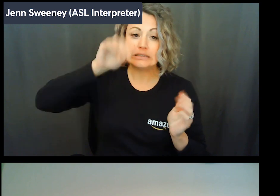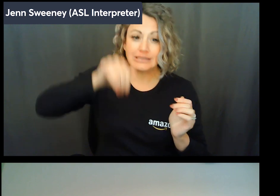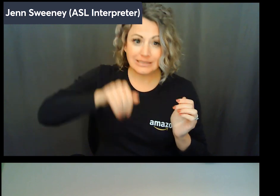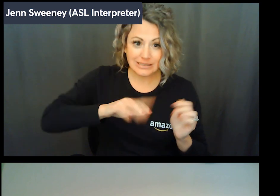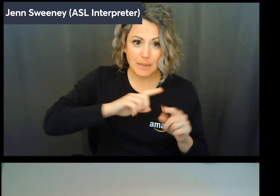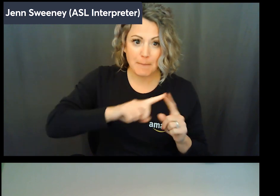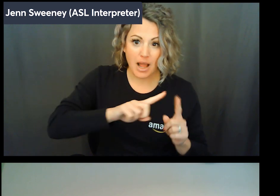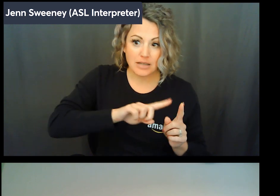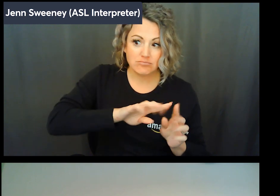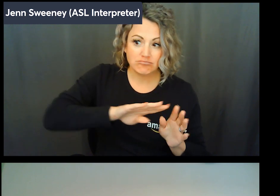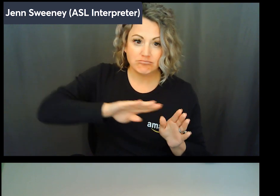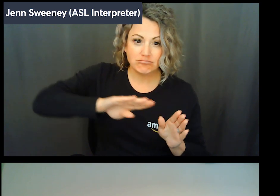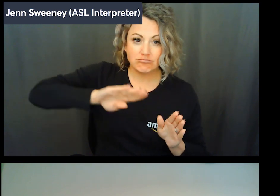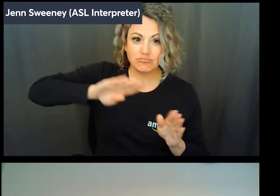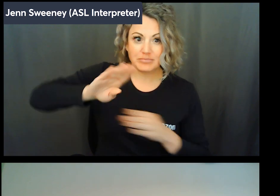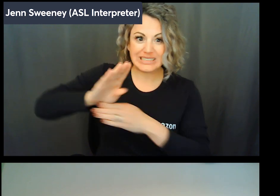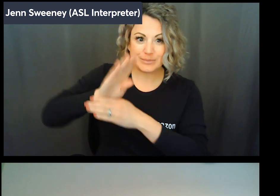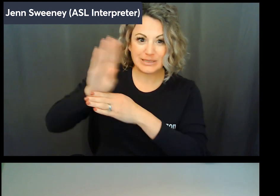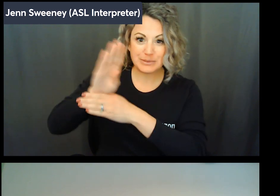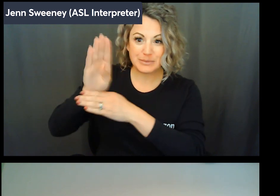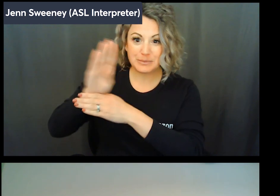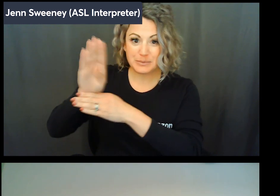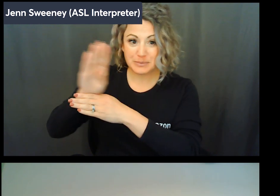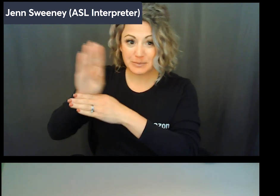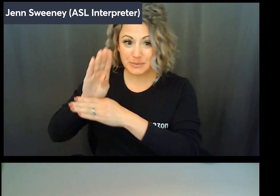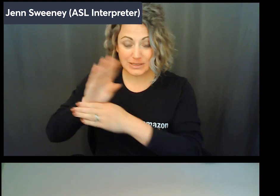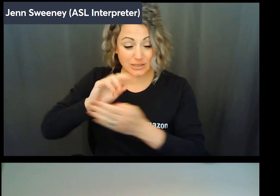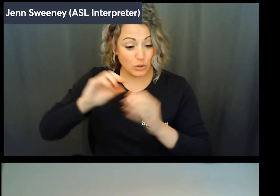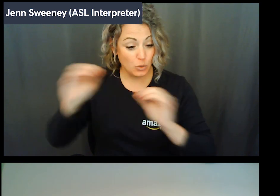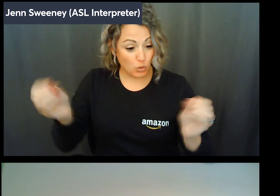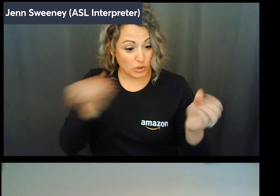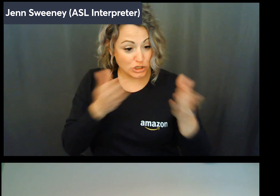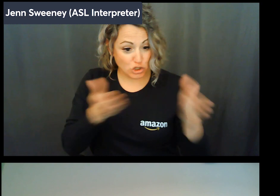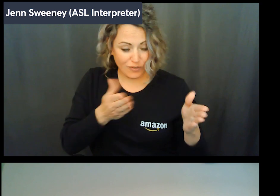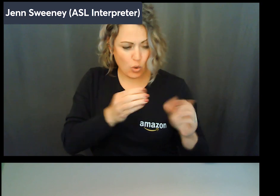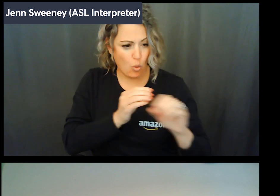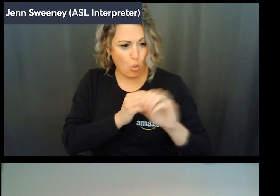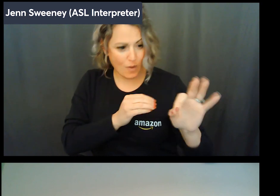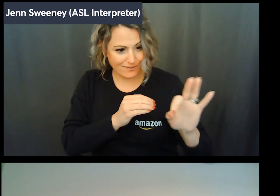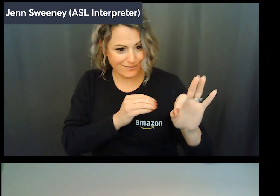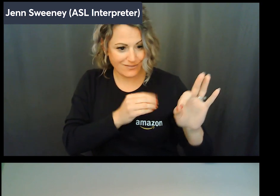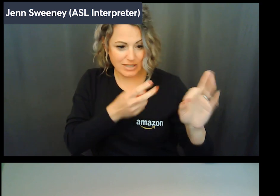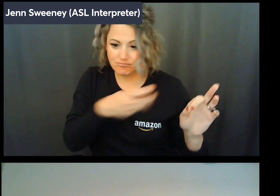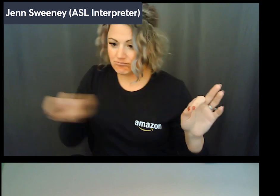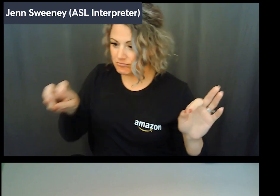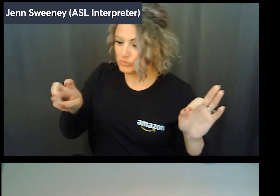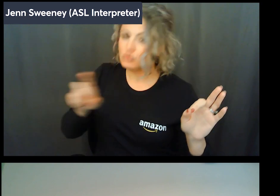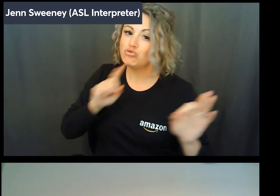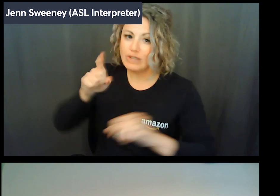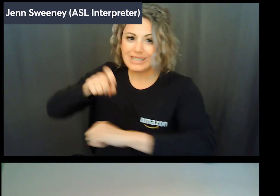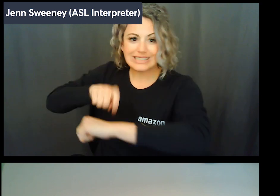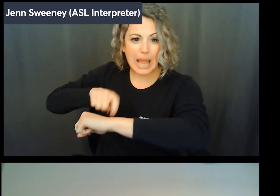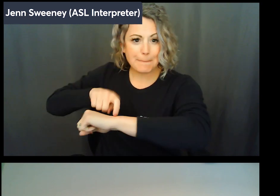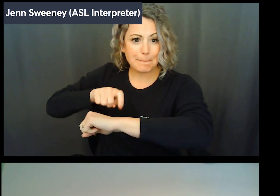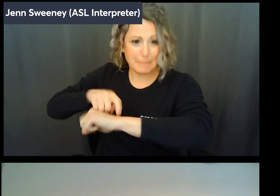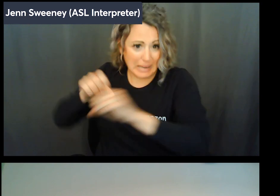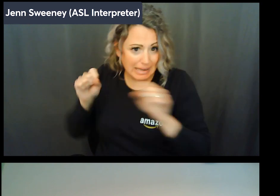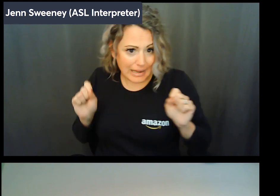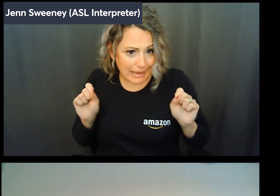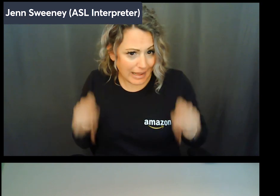traffic ramps up higher and higher and higher, I just switch it off of serverless mode to maybe the persistent, real time mode,